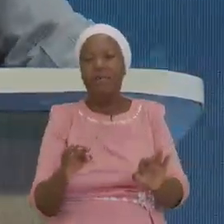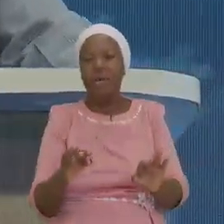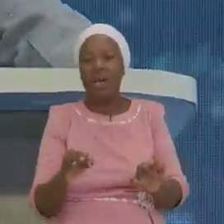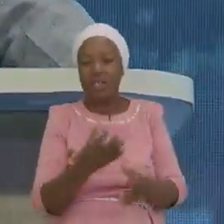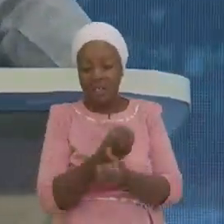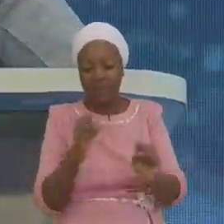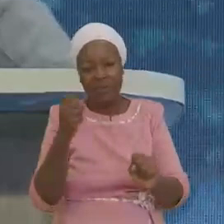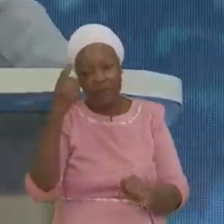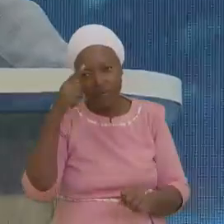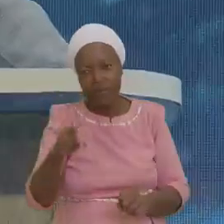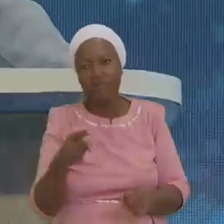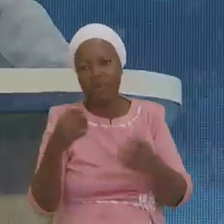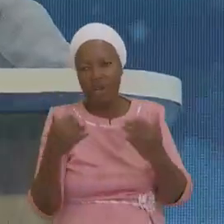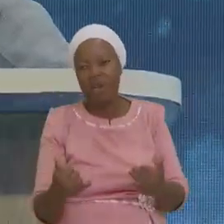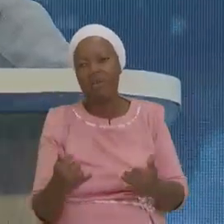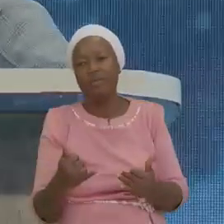will come to you now.